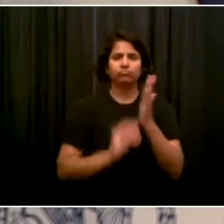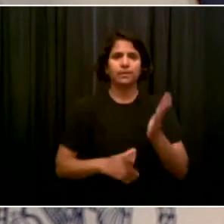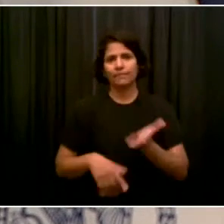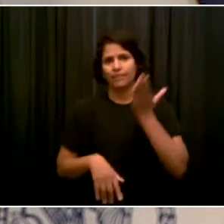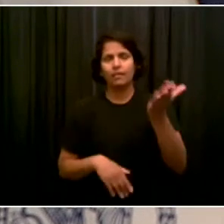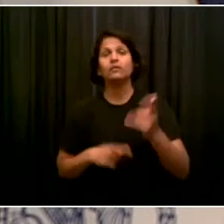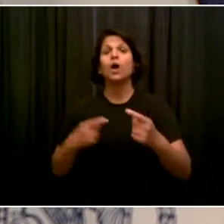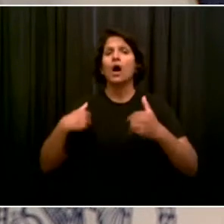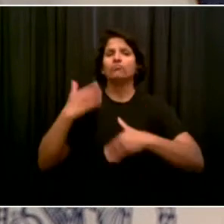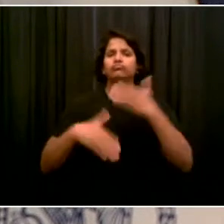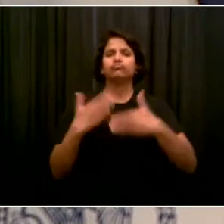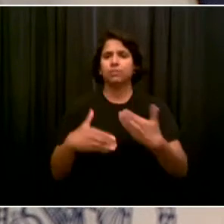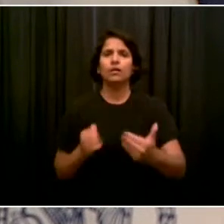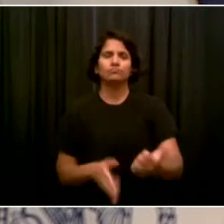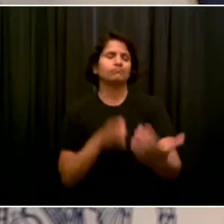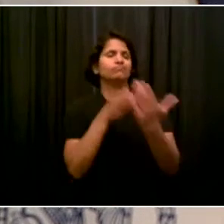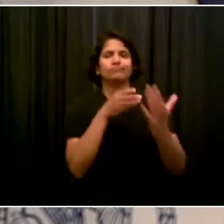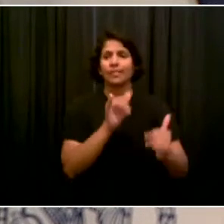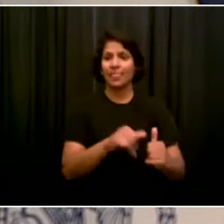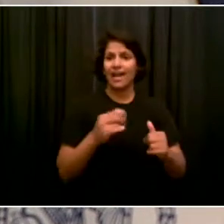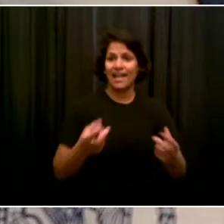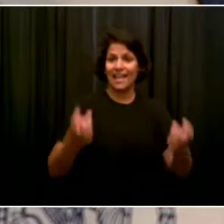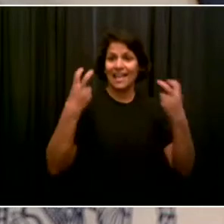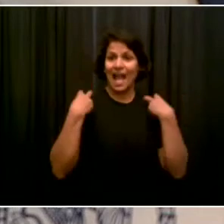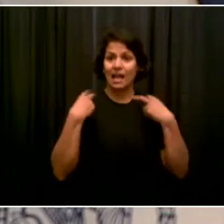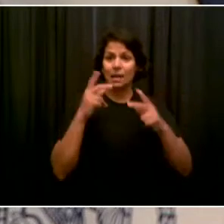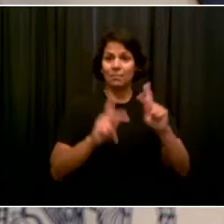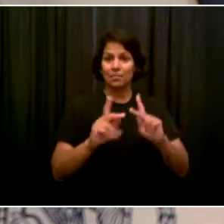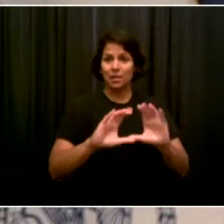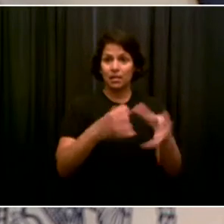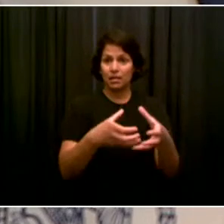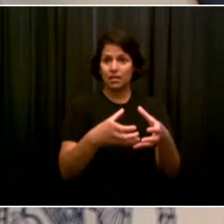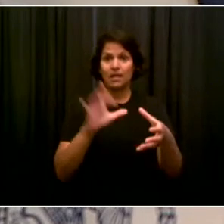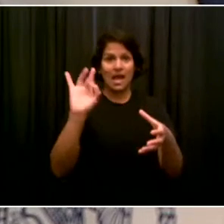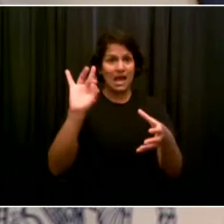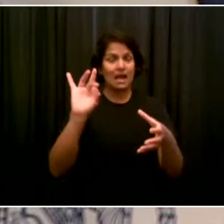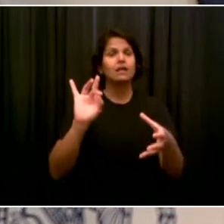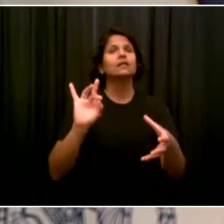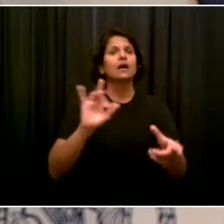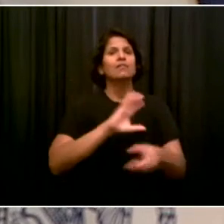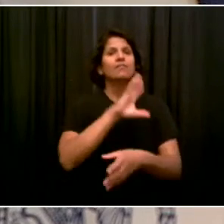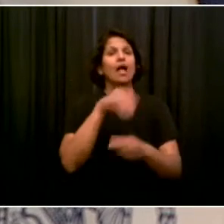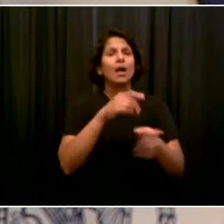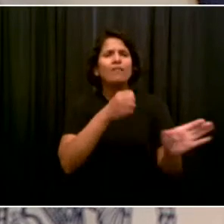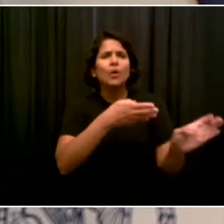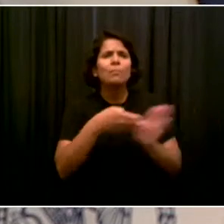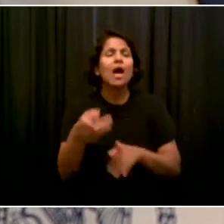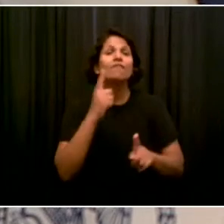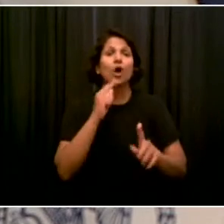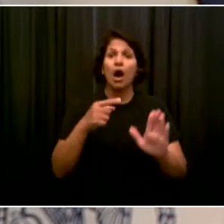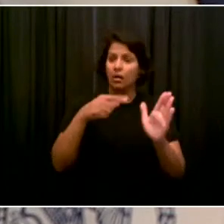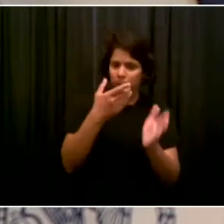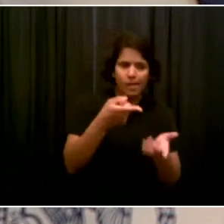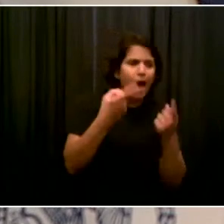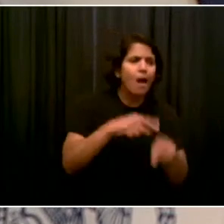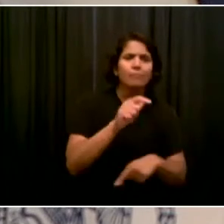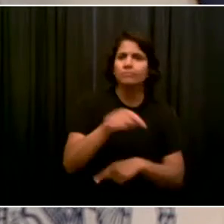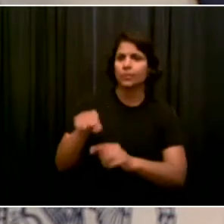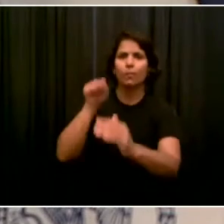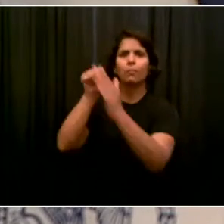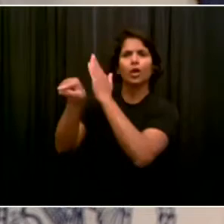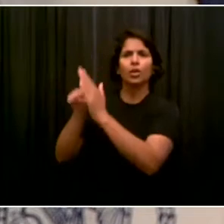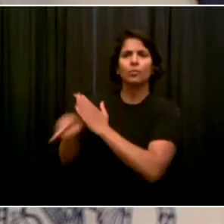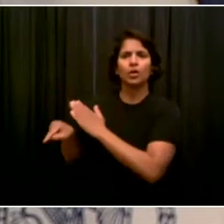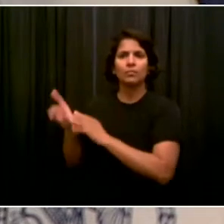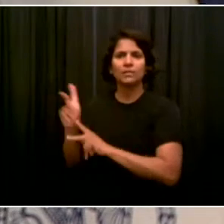violence. Every time you take down a gang, the reality changes in the community. We're going to do that more and more and more. You're going to see a lot more people